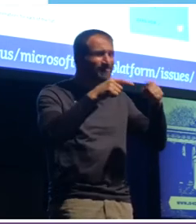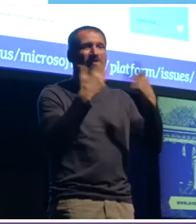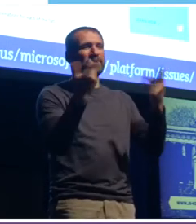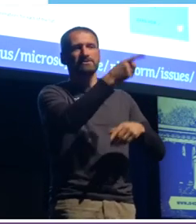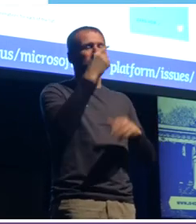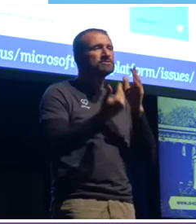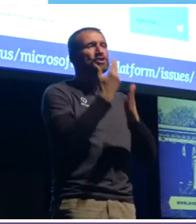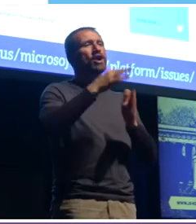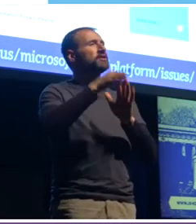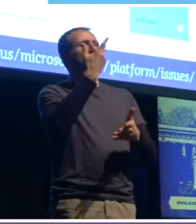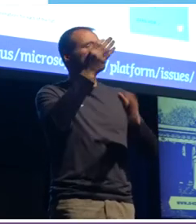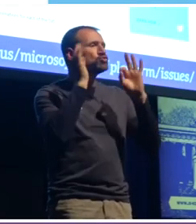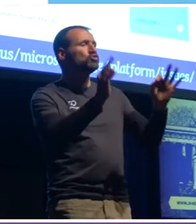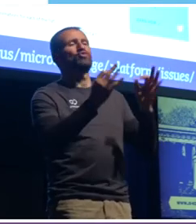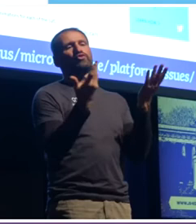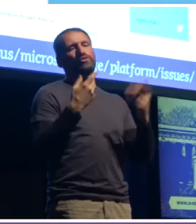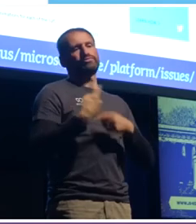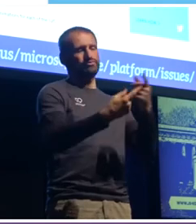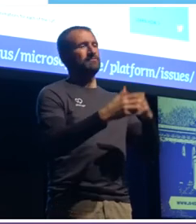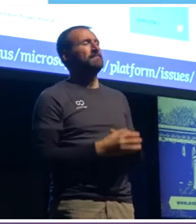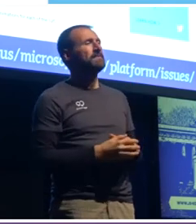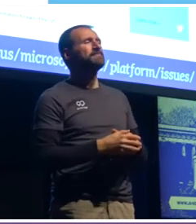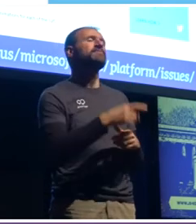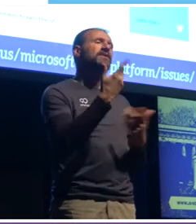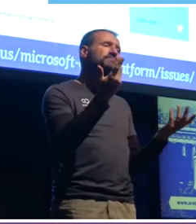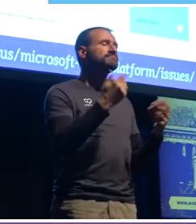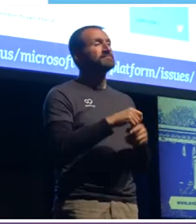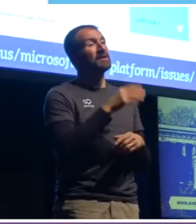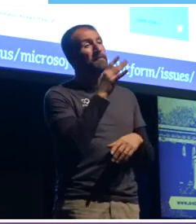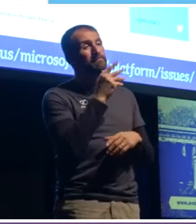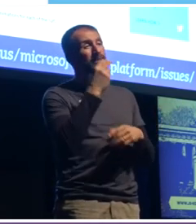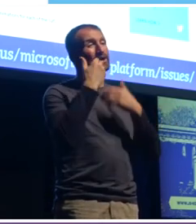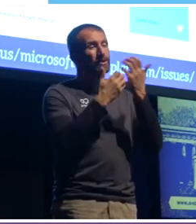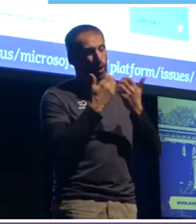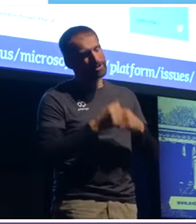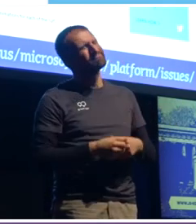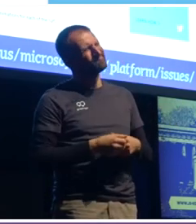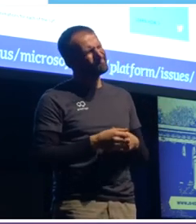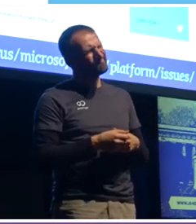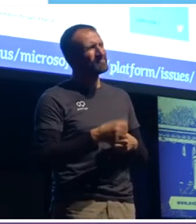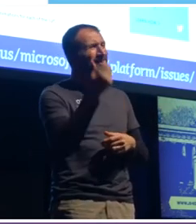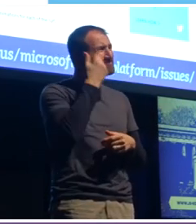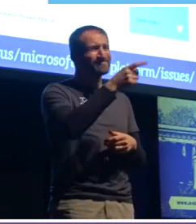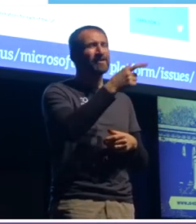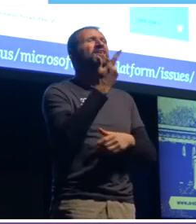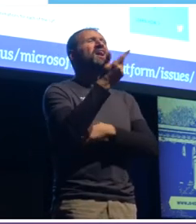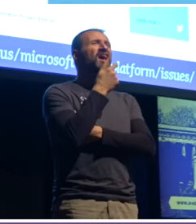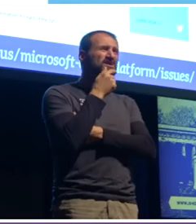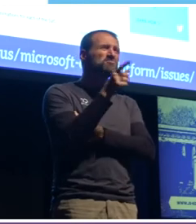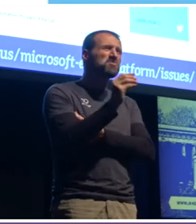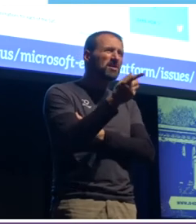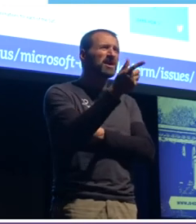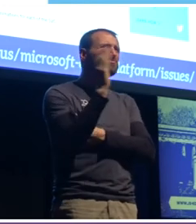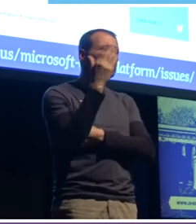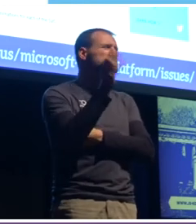File bug reports. If you run into a problem, don't just be like, well, I guess that's that. I'm going to walk away from it. No, no, no. Let that browser